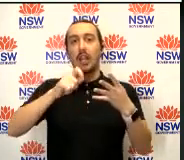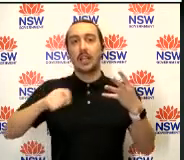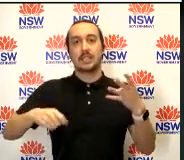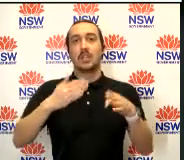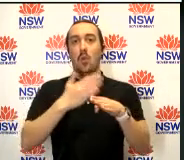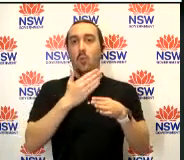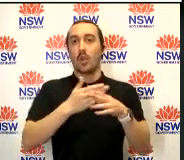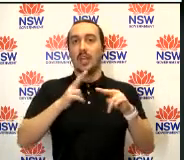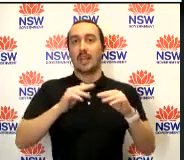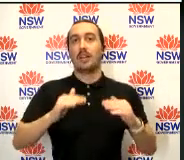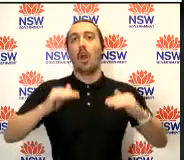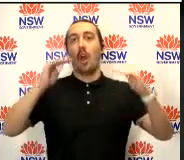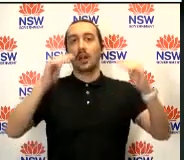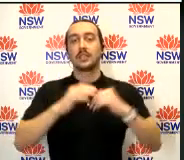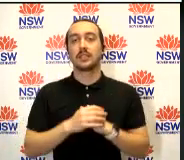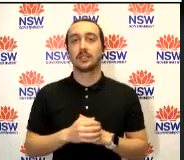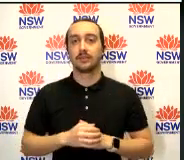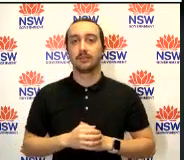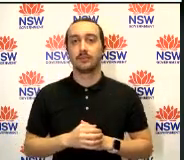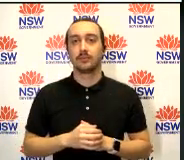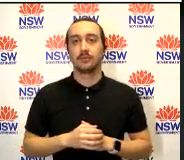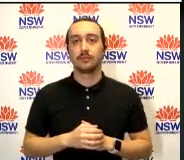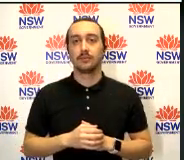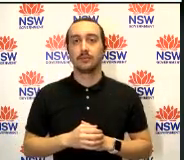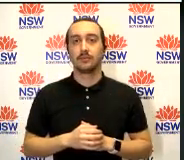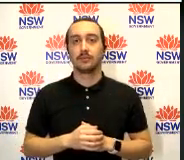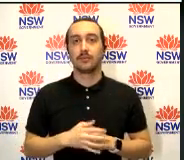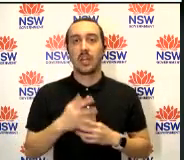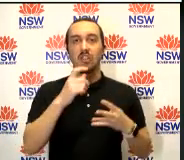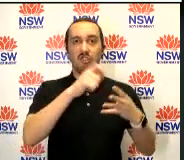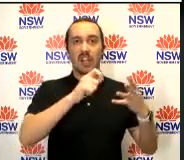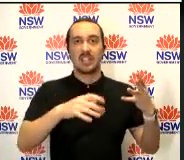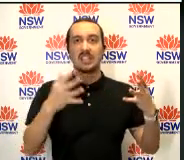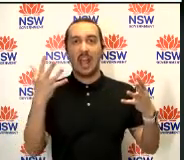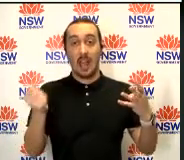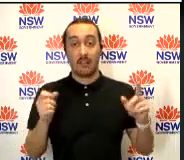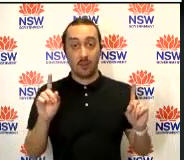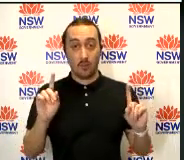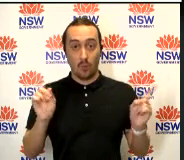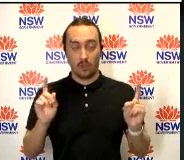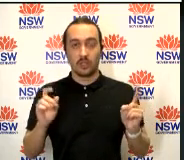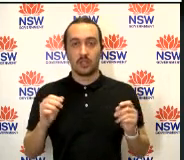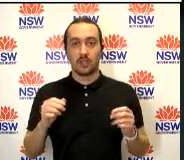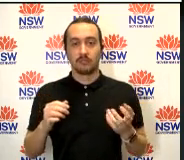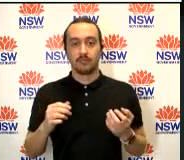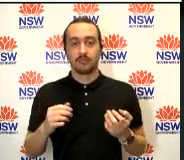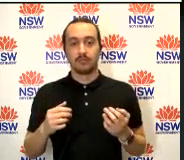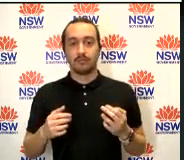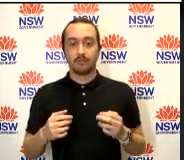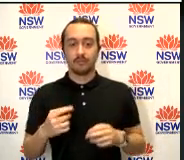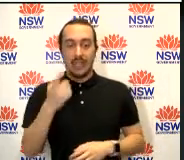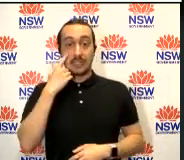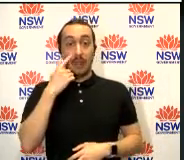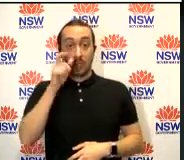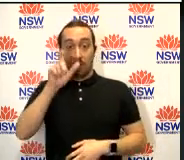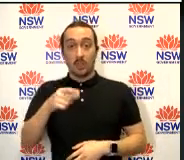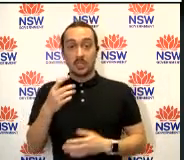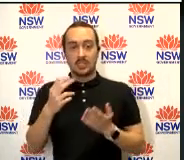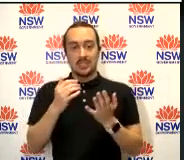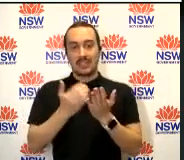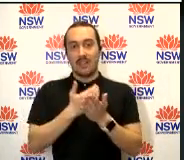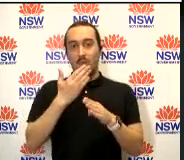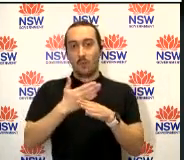website. This checklist covers the main areas a SafeWork New South Wales inspector would normally inspect on your